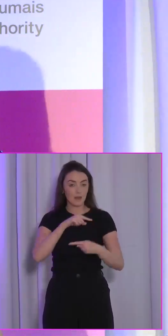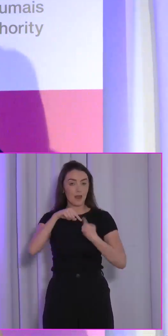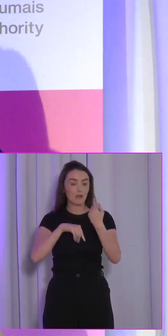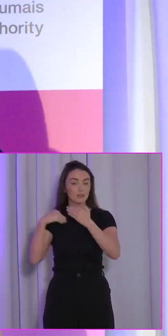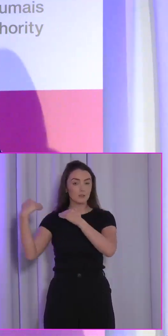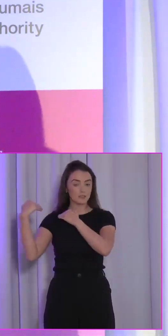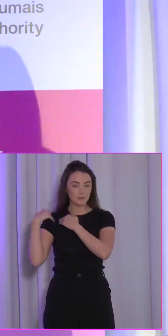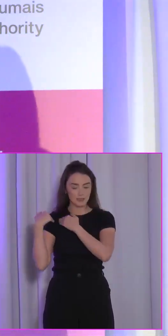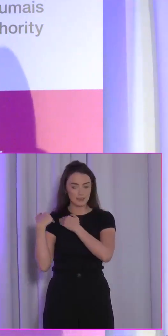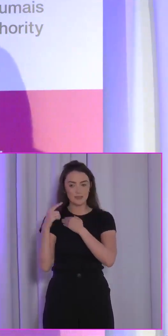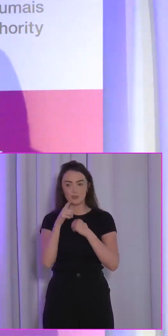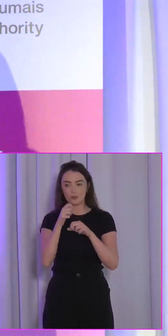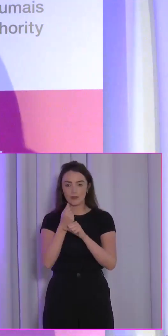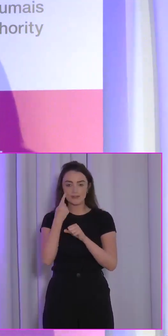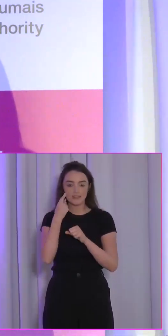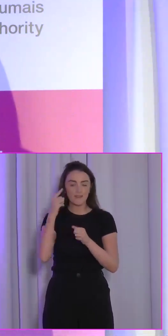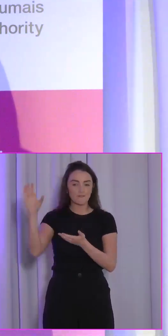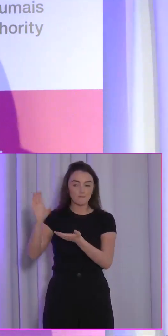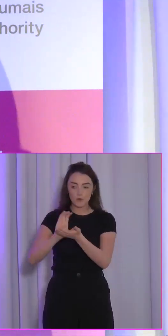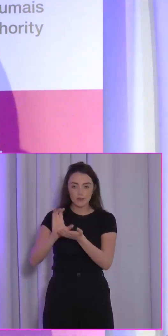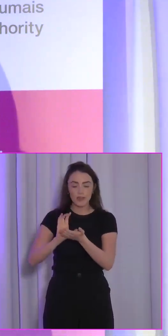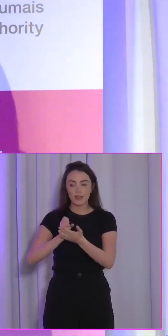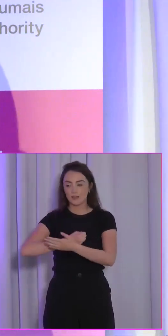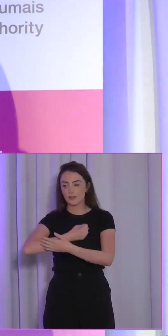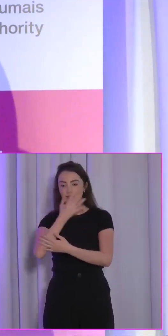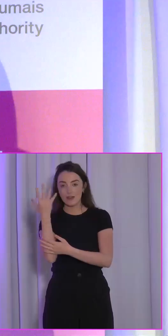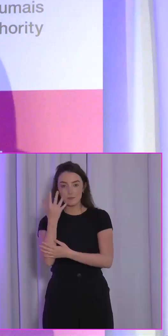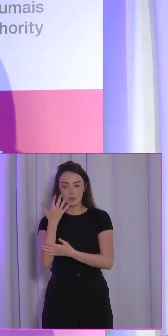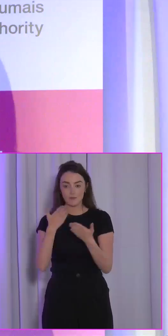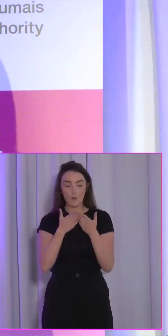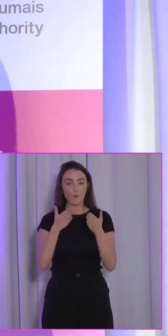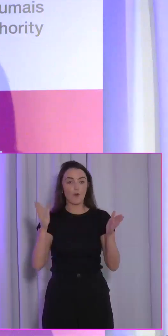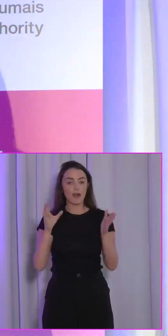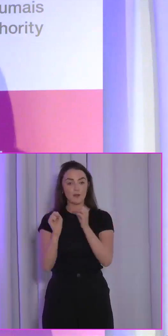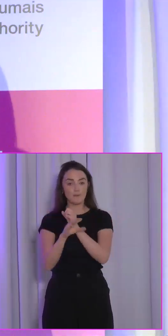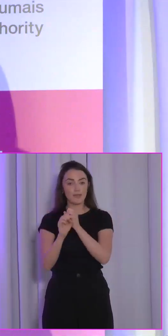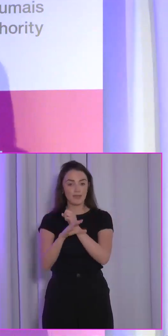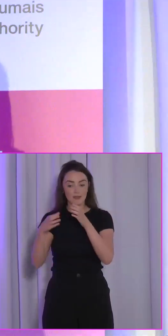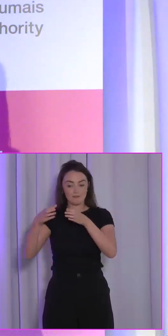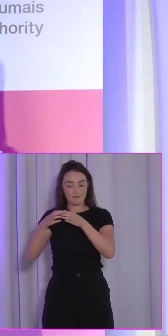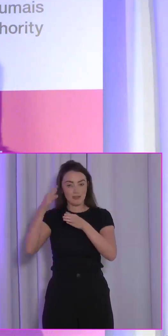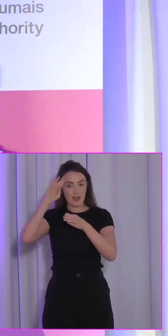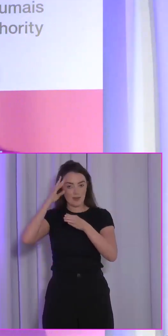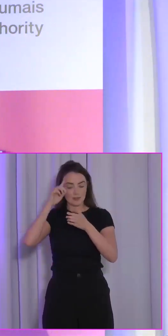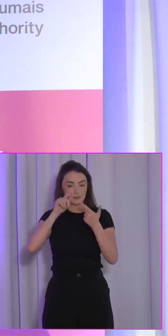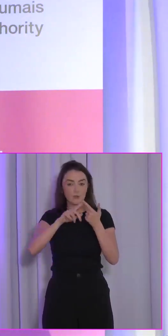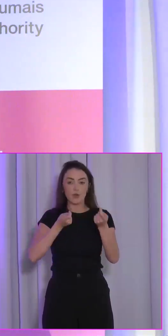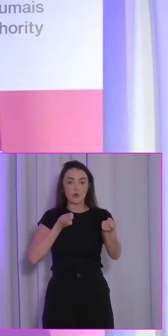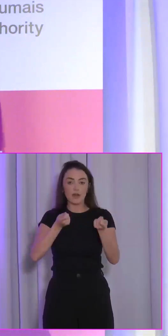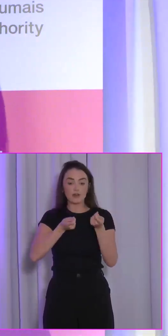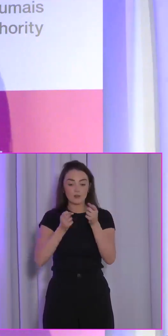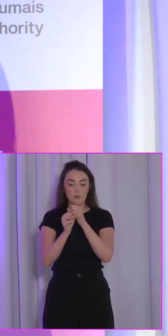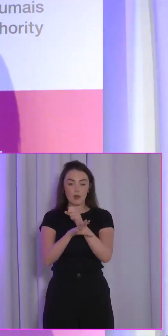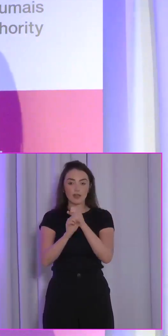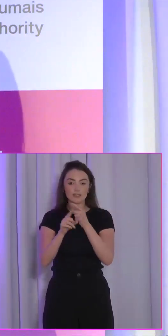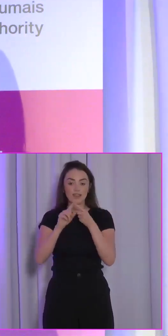responsibilities are around overseeing funding and development of the wider media sector in Ireland, regulating broadcasting and